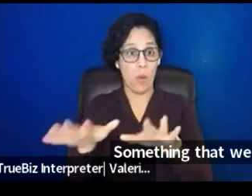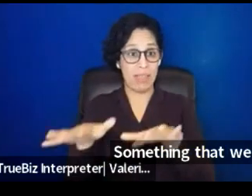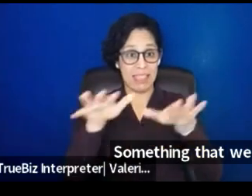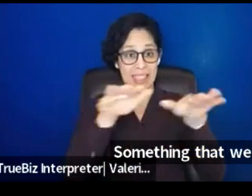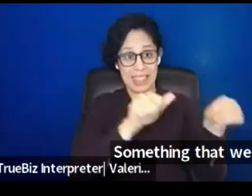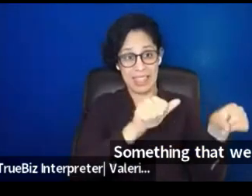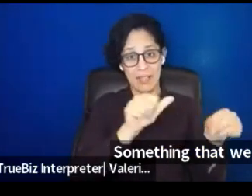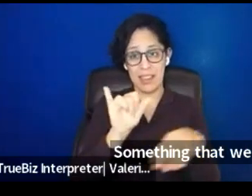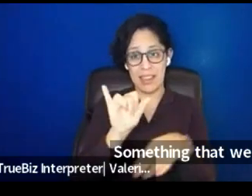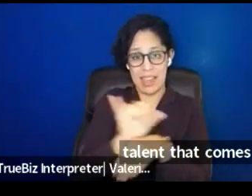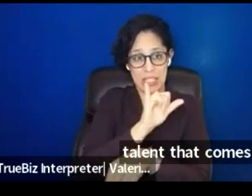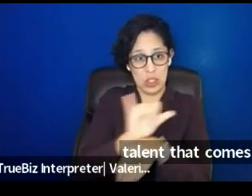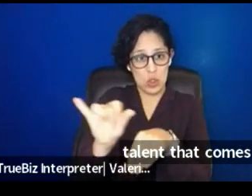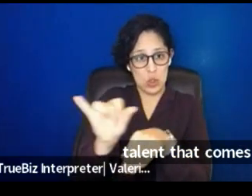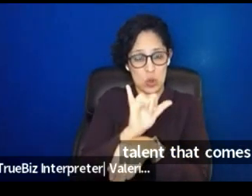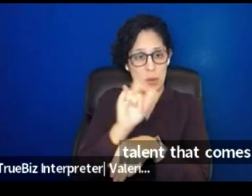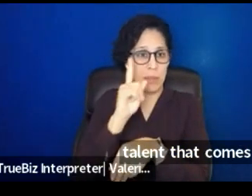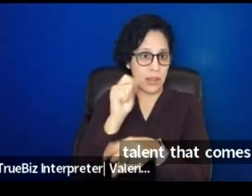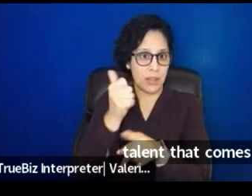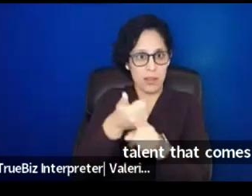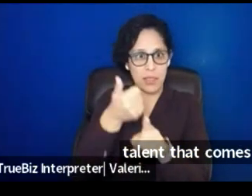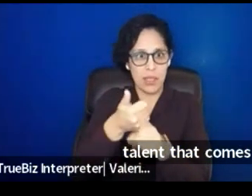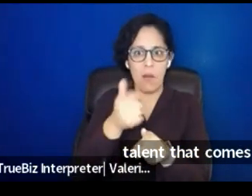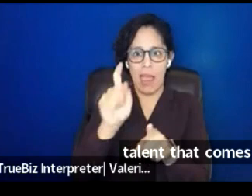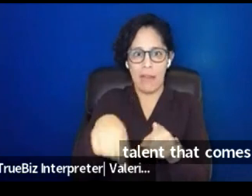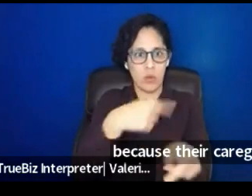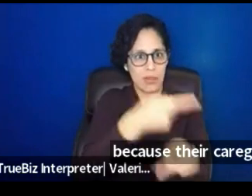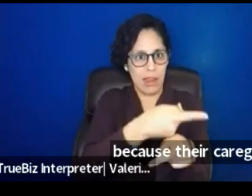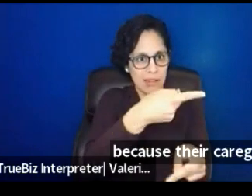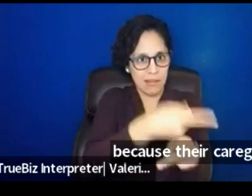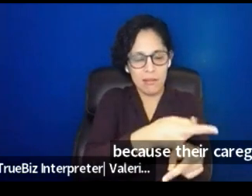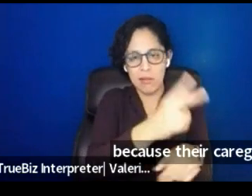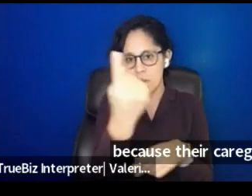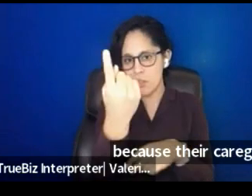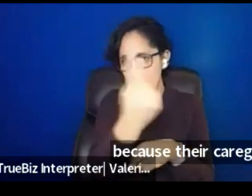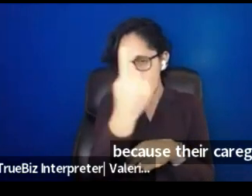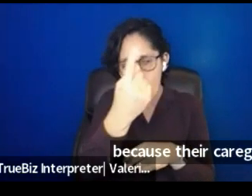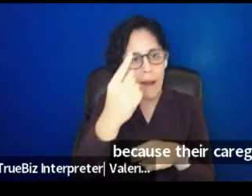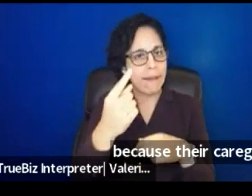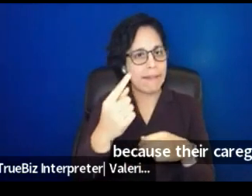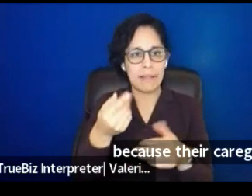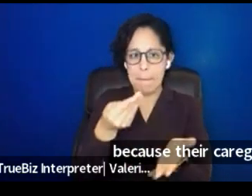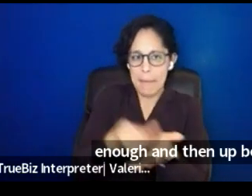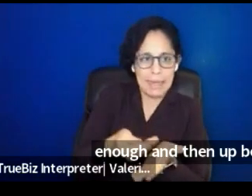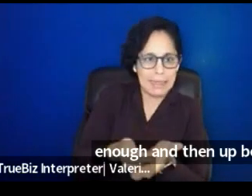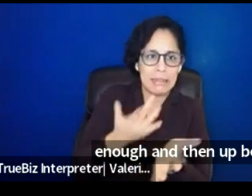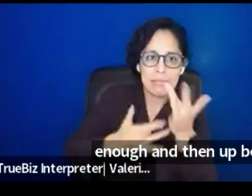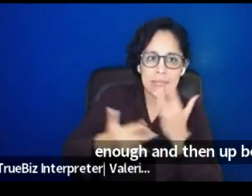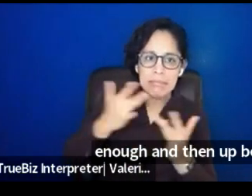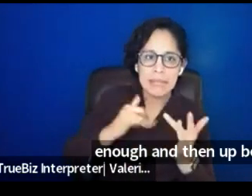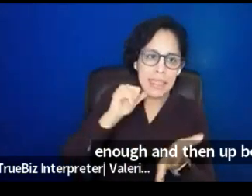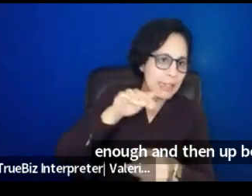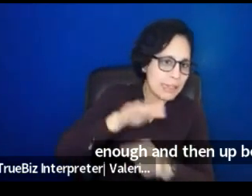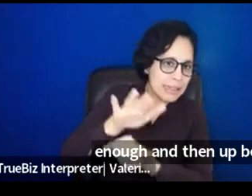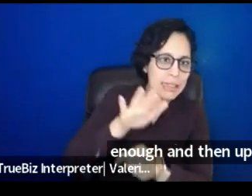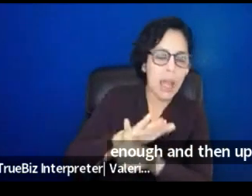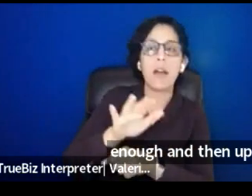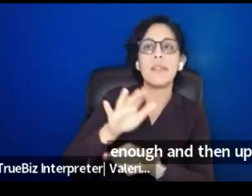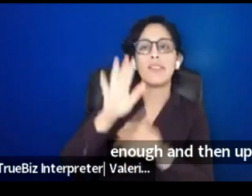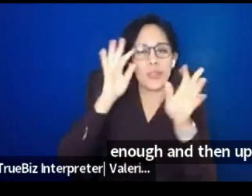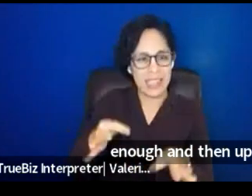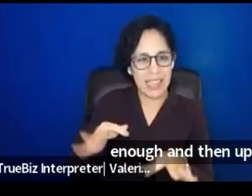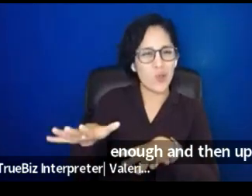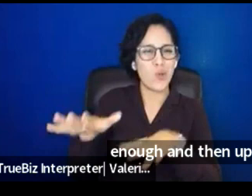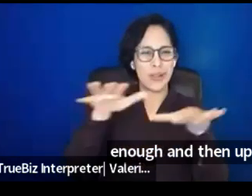because they're caregivers and the money just not being enough and not being worth it in so many ways. And this is just a personal reflection,